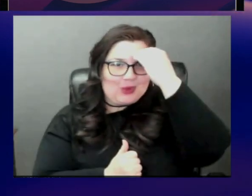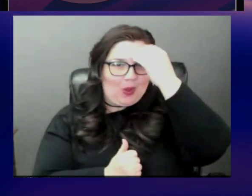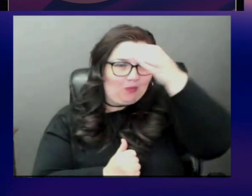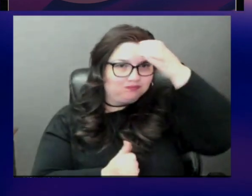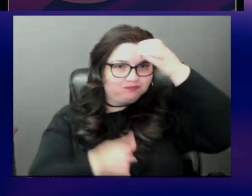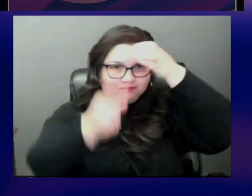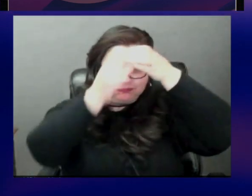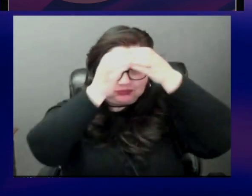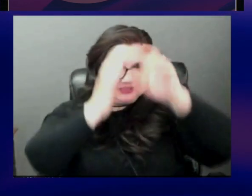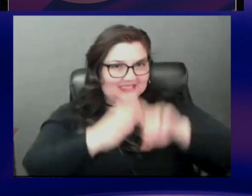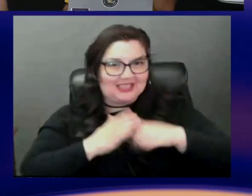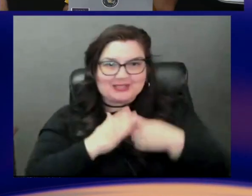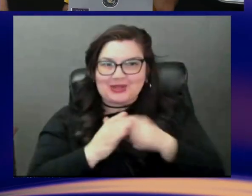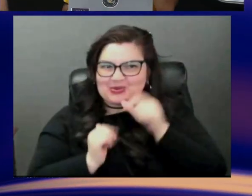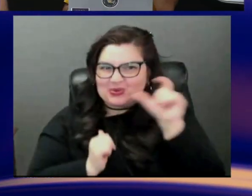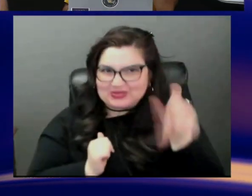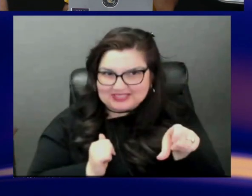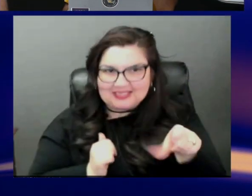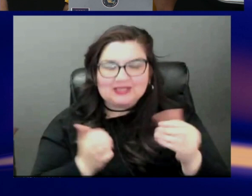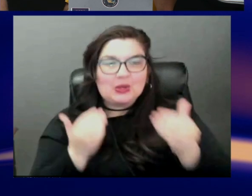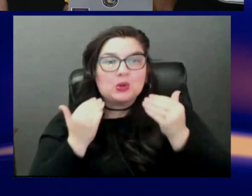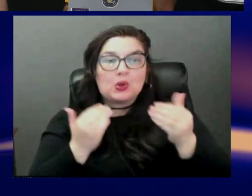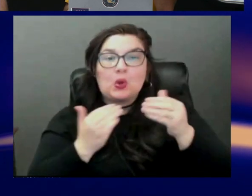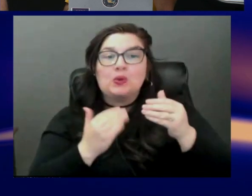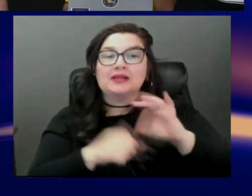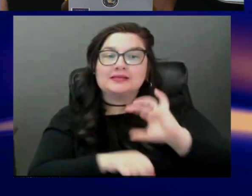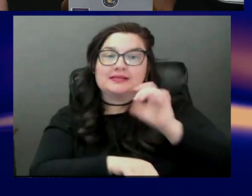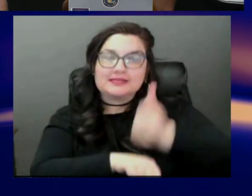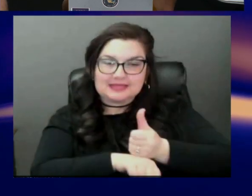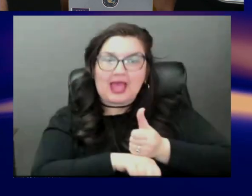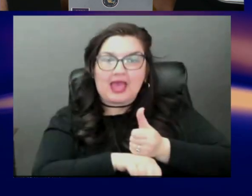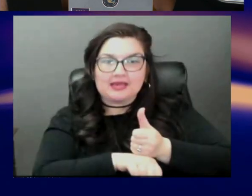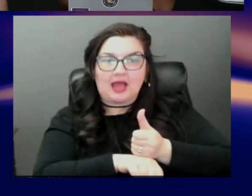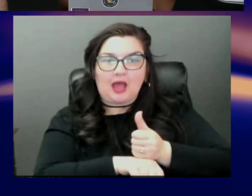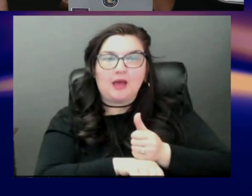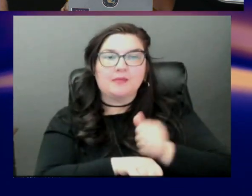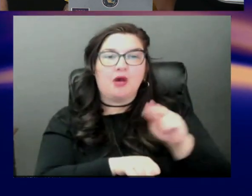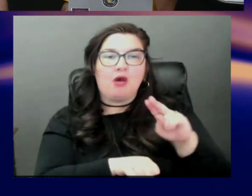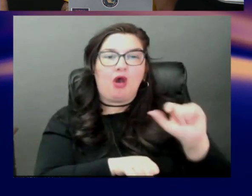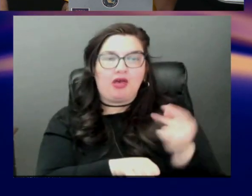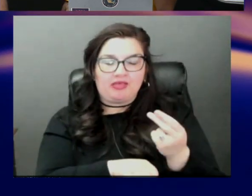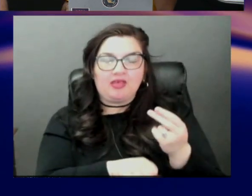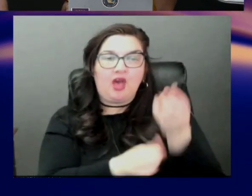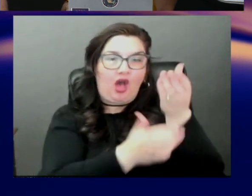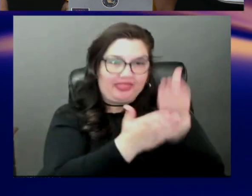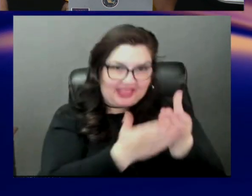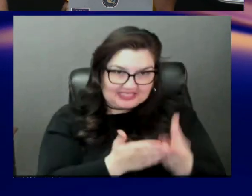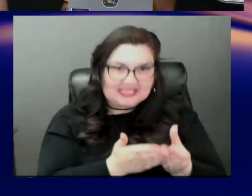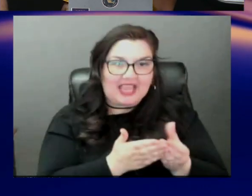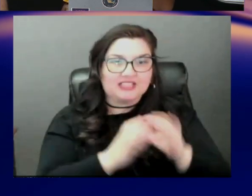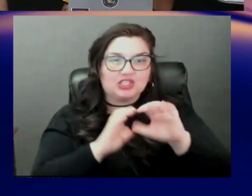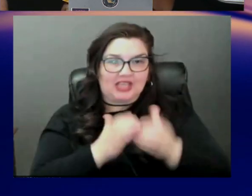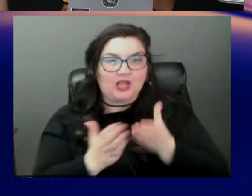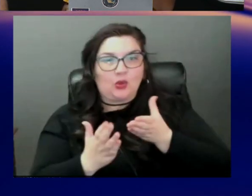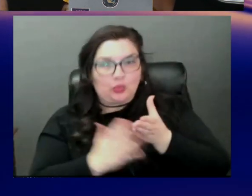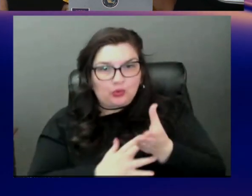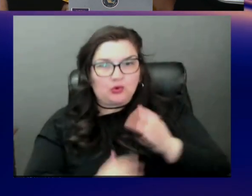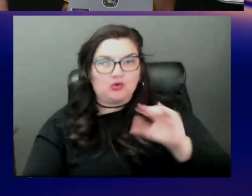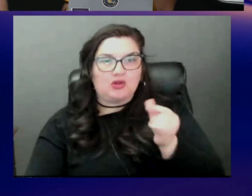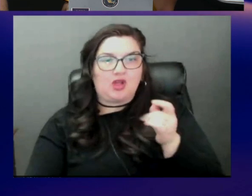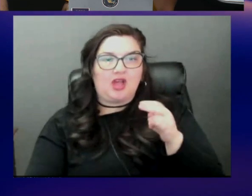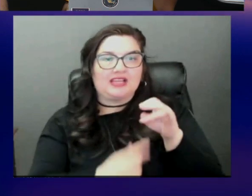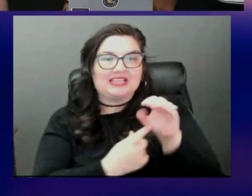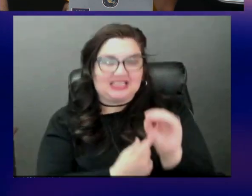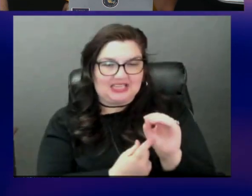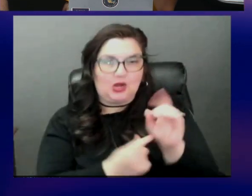me here is it's asking me to set up authentication, the authentication category through Cognito, and then we can add in